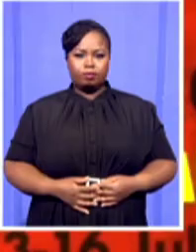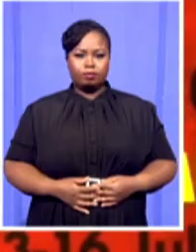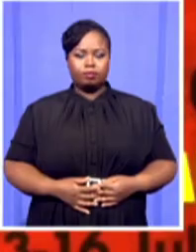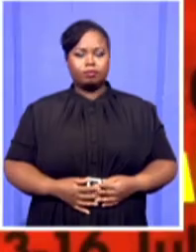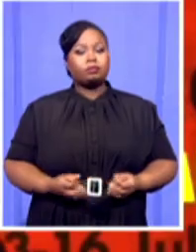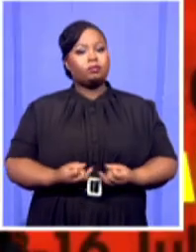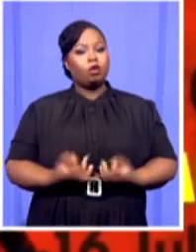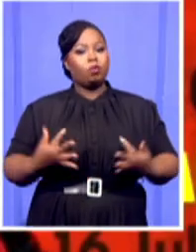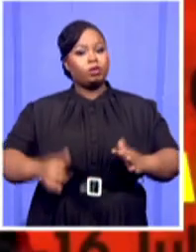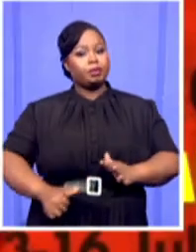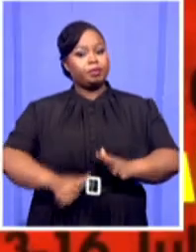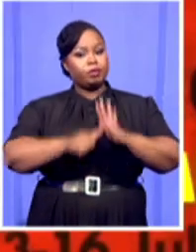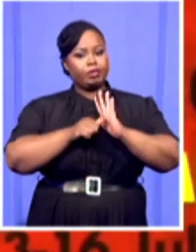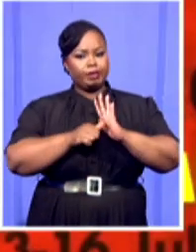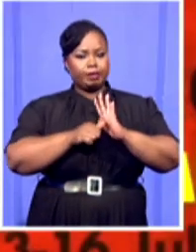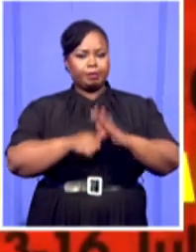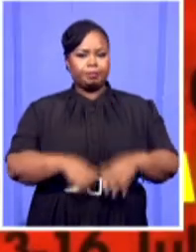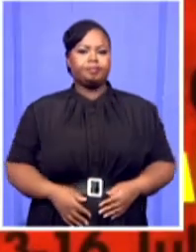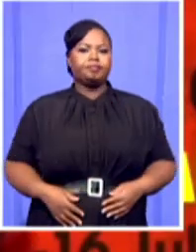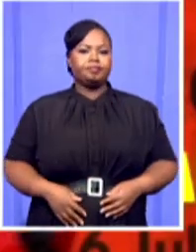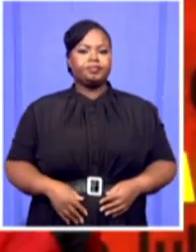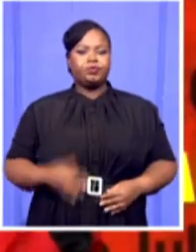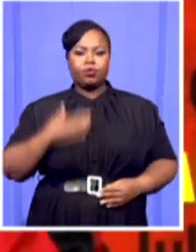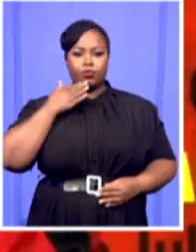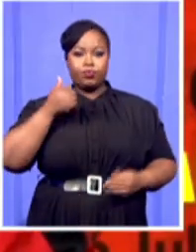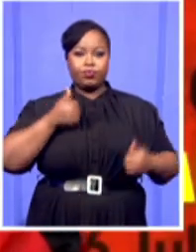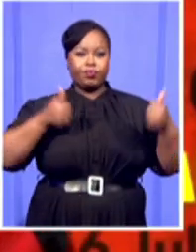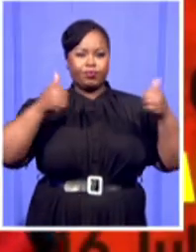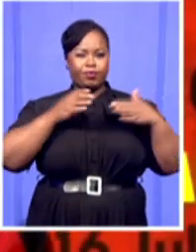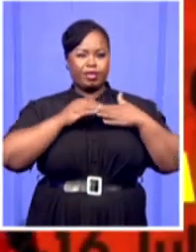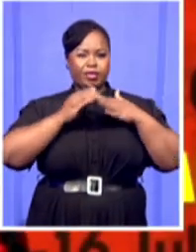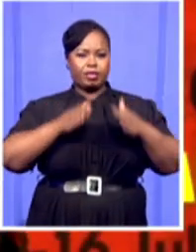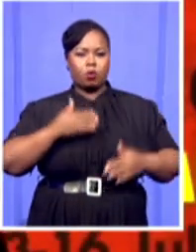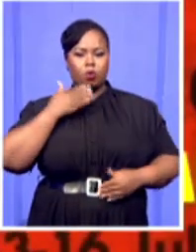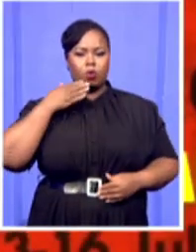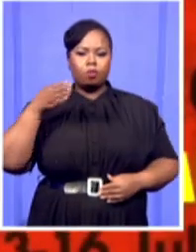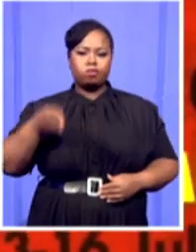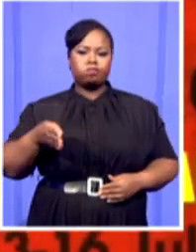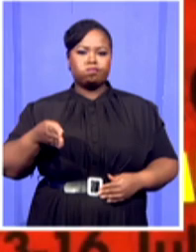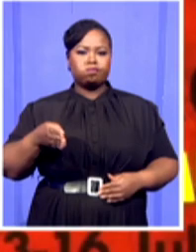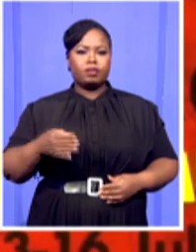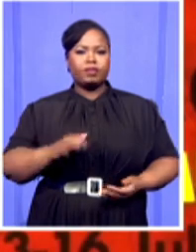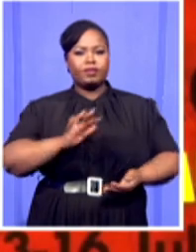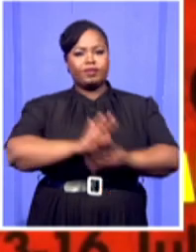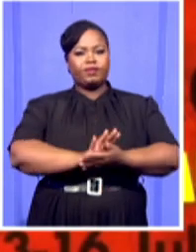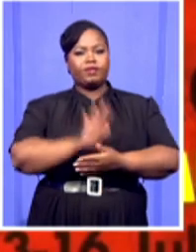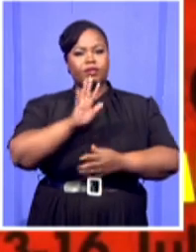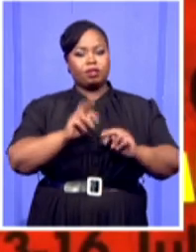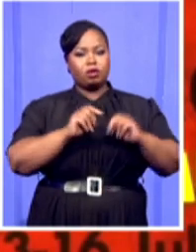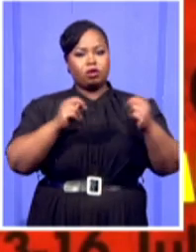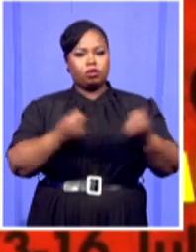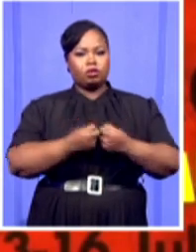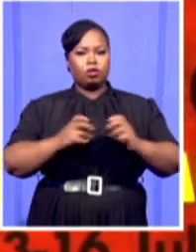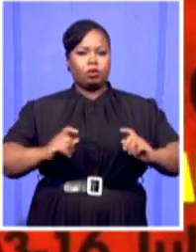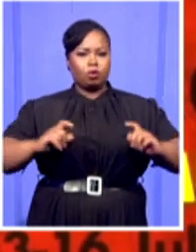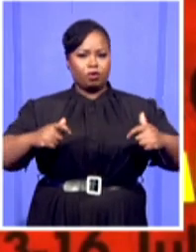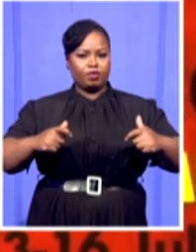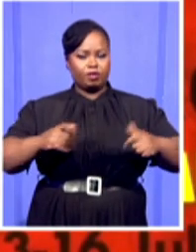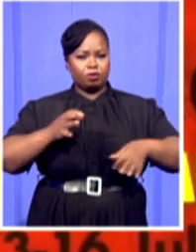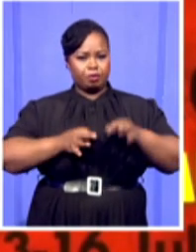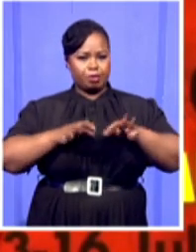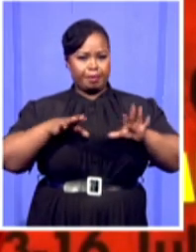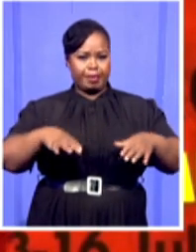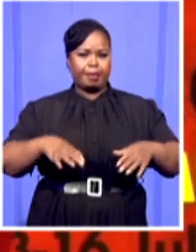most importantly, the esteemed delegates to this 15th National Congress of the party.